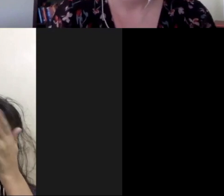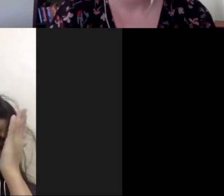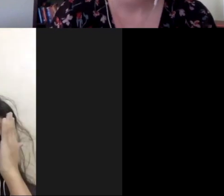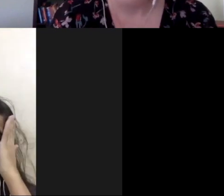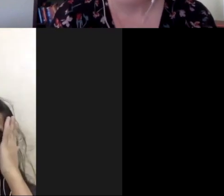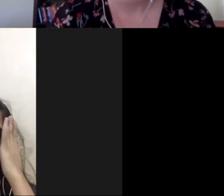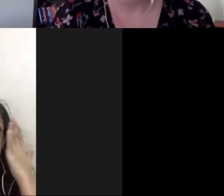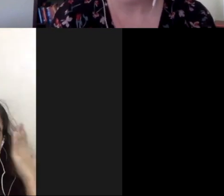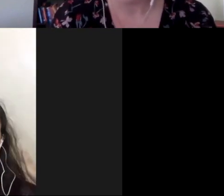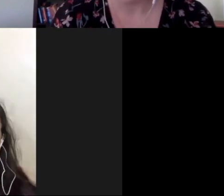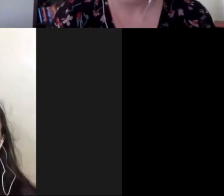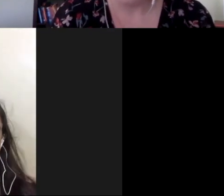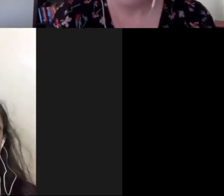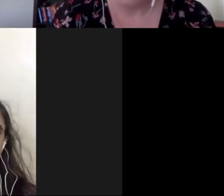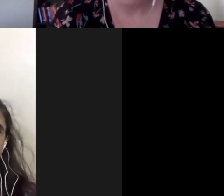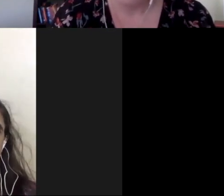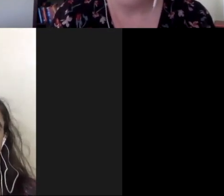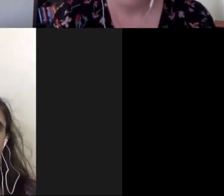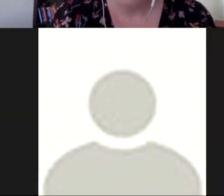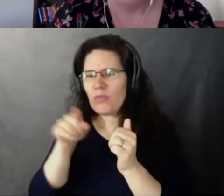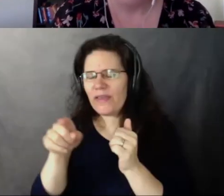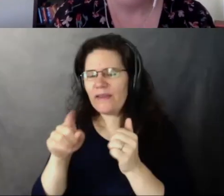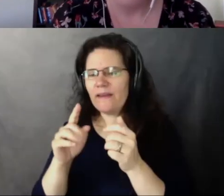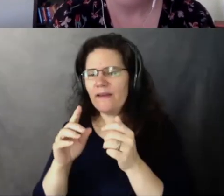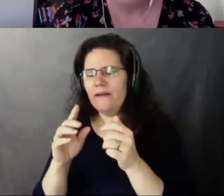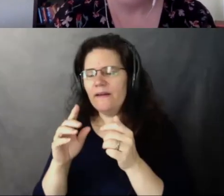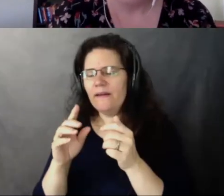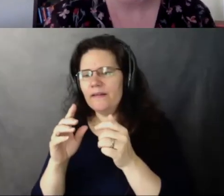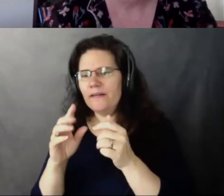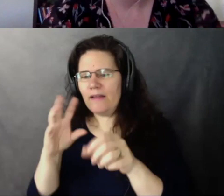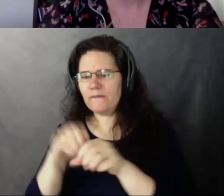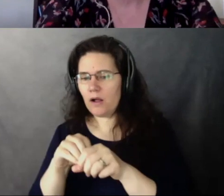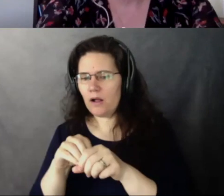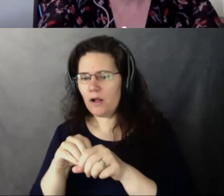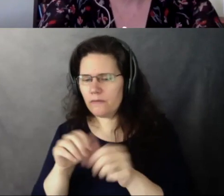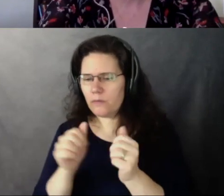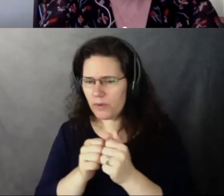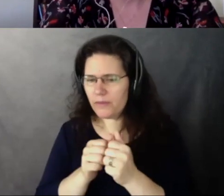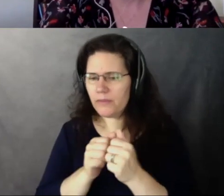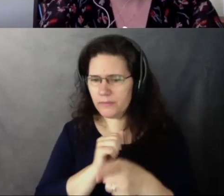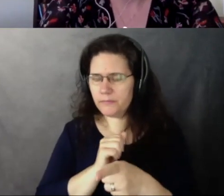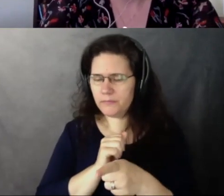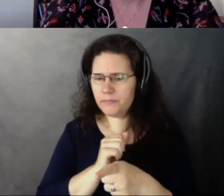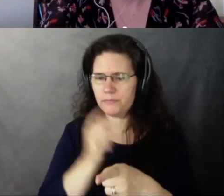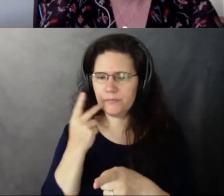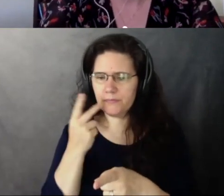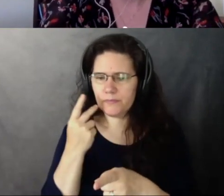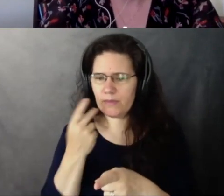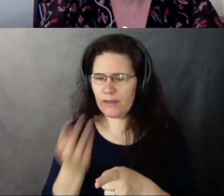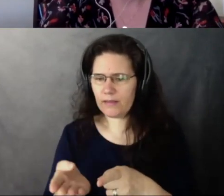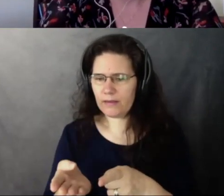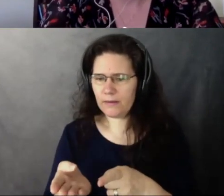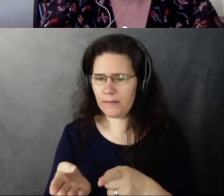and find out how they are, what they are advocating the law to improve